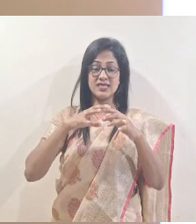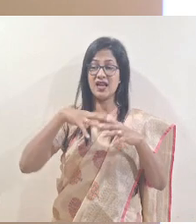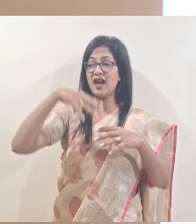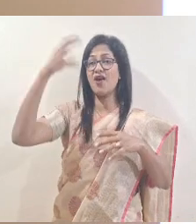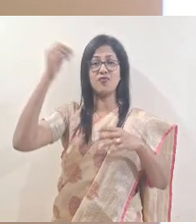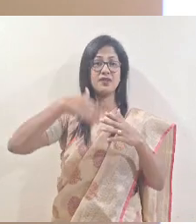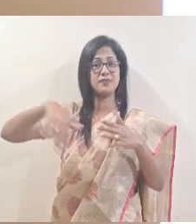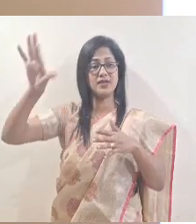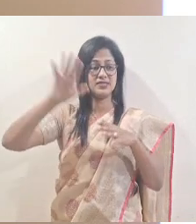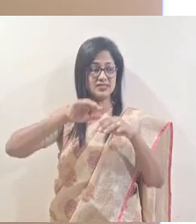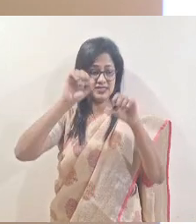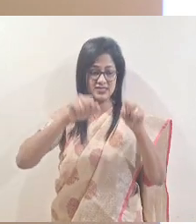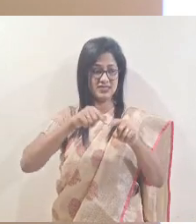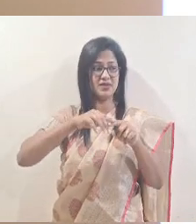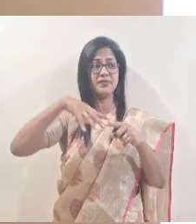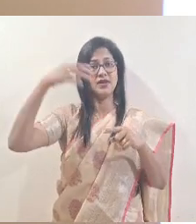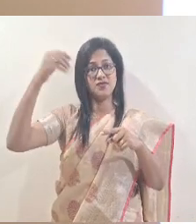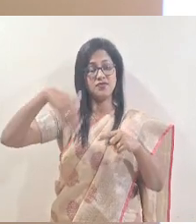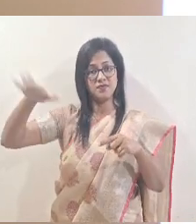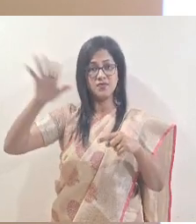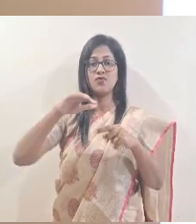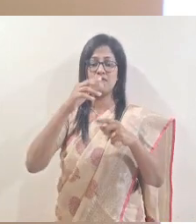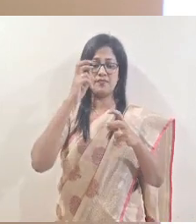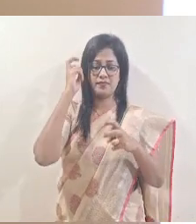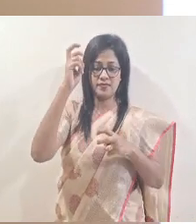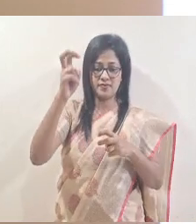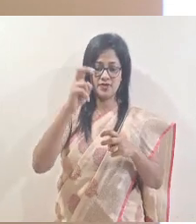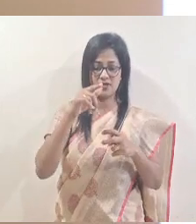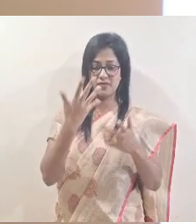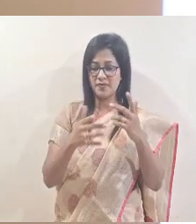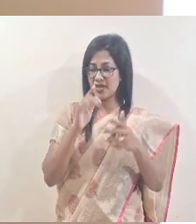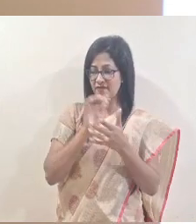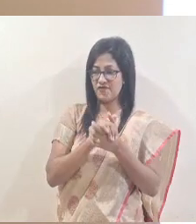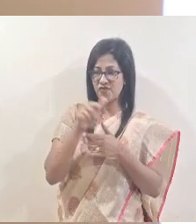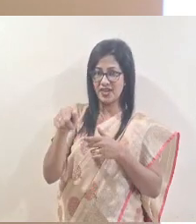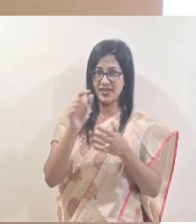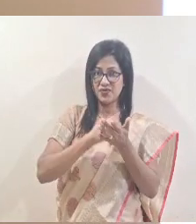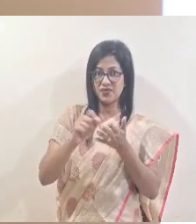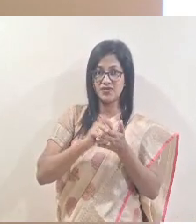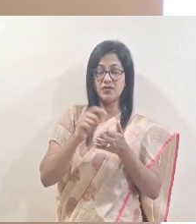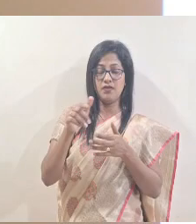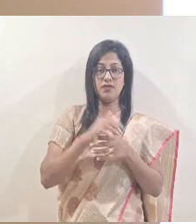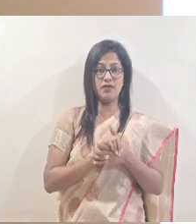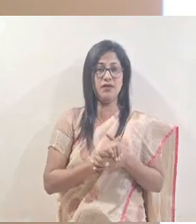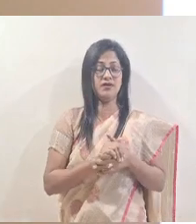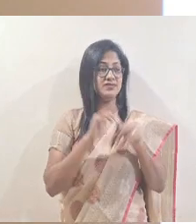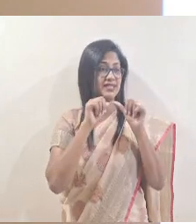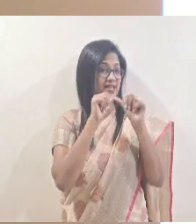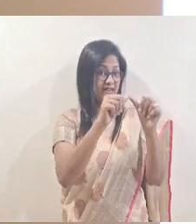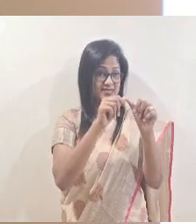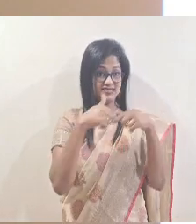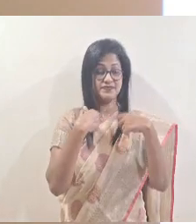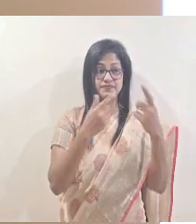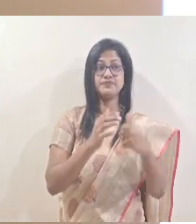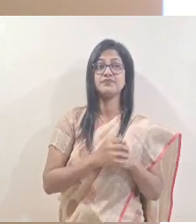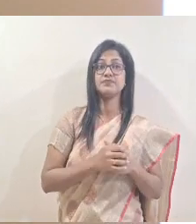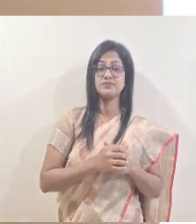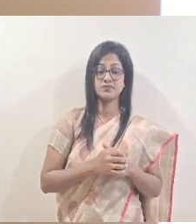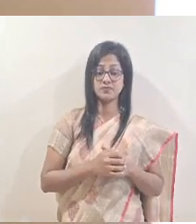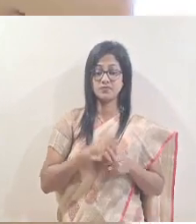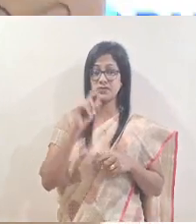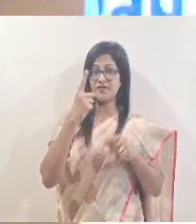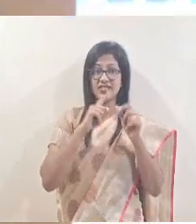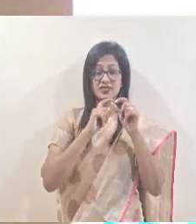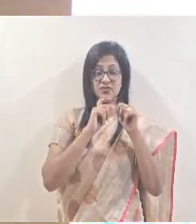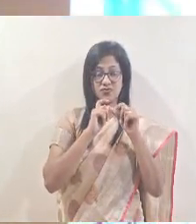the system, basically from coming so, out of the metro or coming can I out ask of my friend, my co-author to answer? Just to answer the question, sir. To